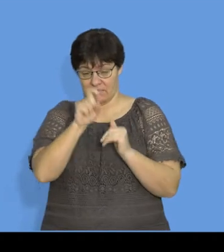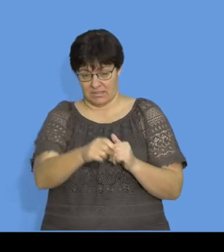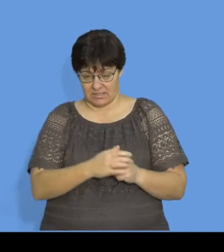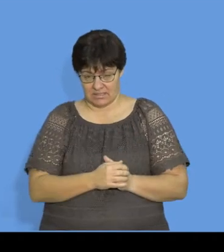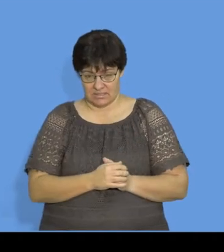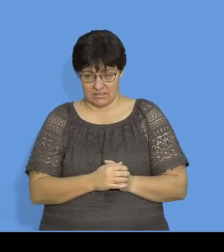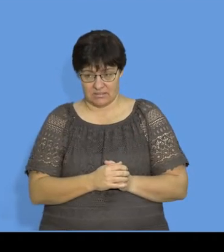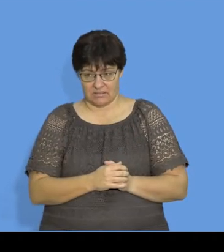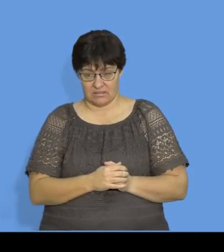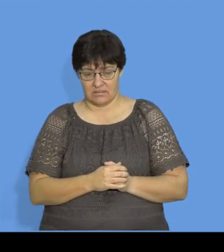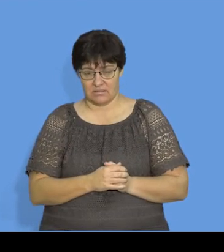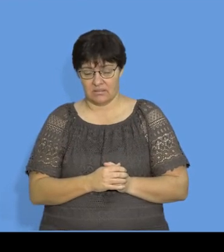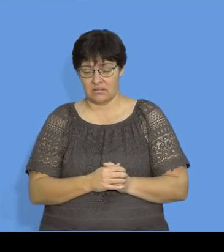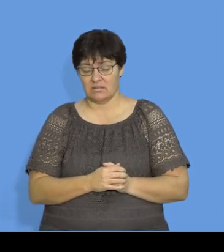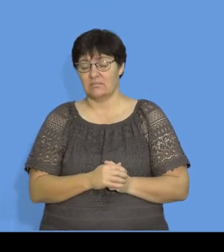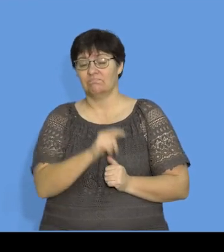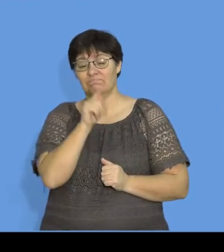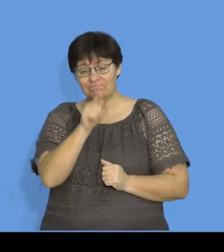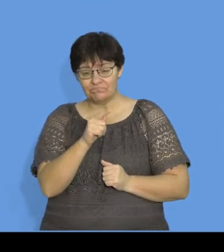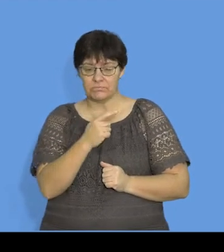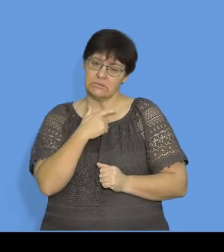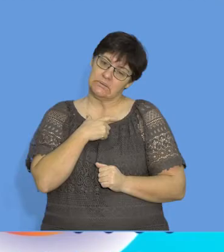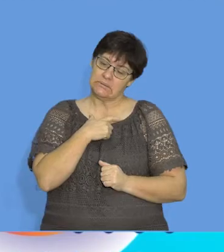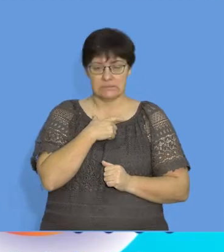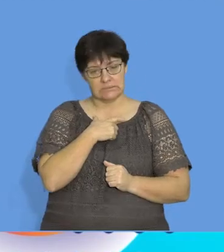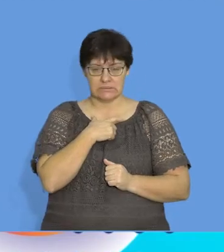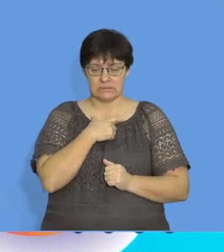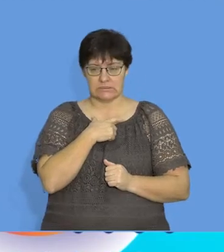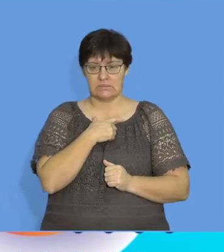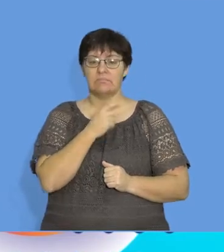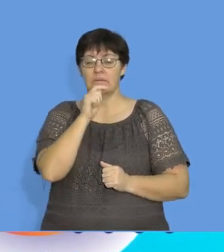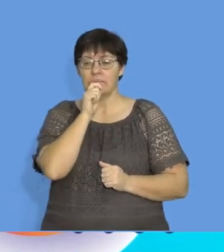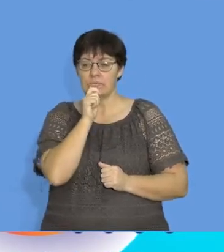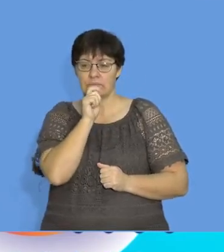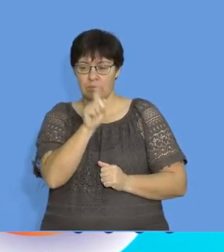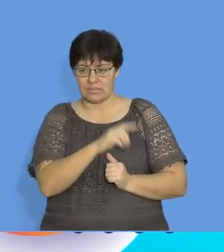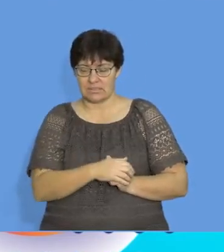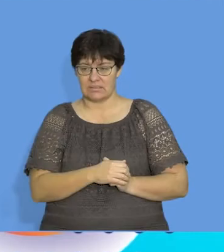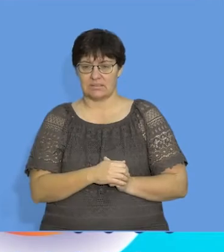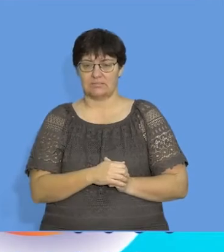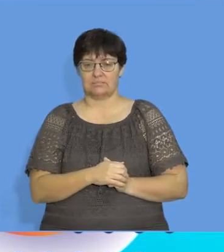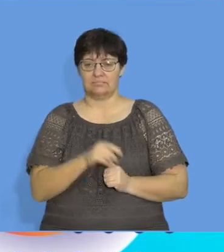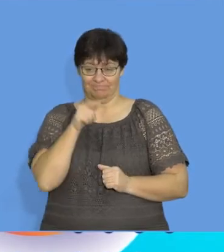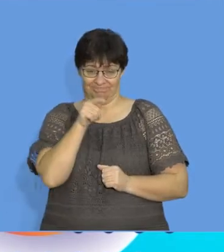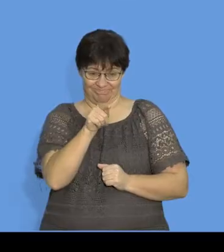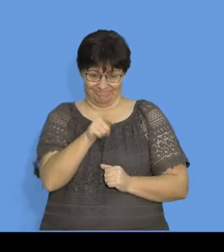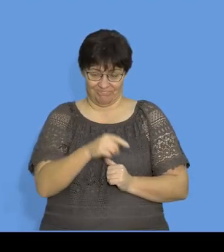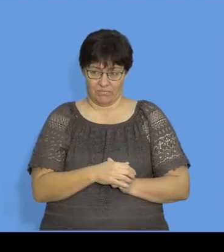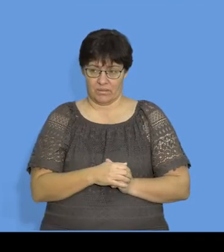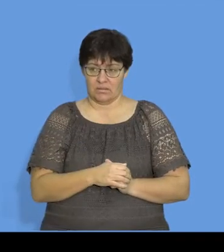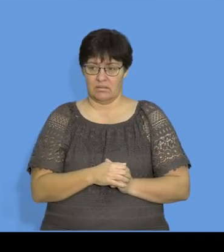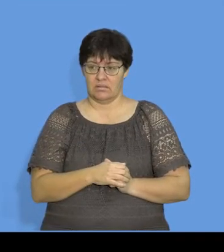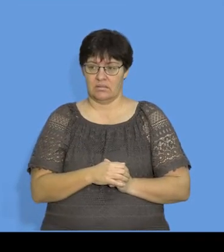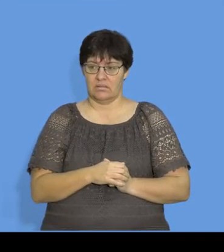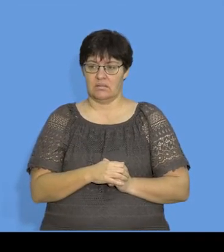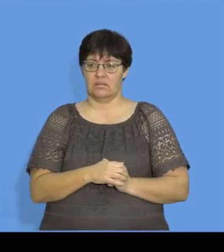of. You are going to be very tempted to use this equation.